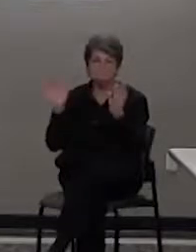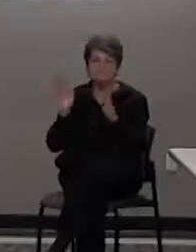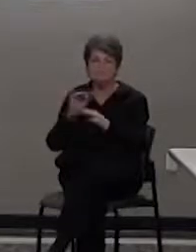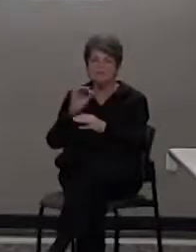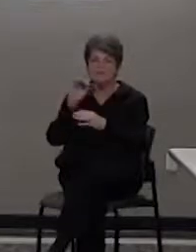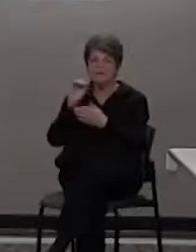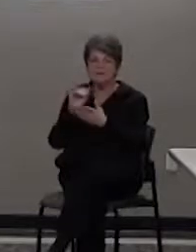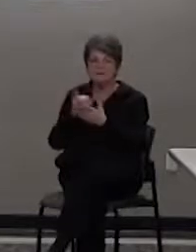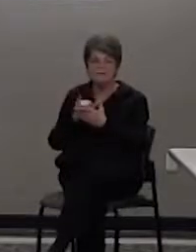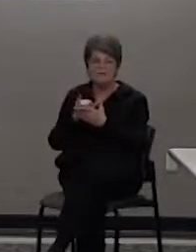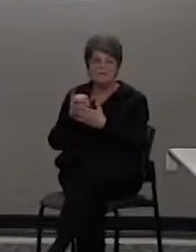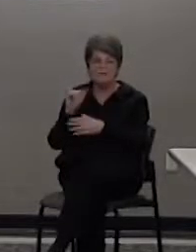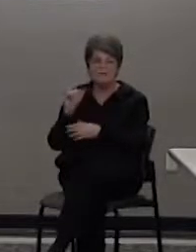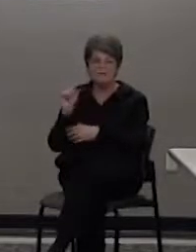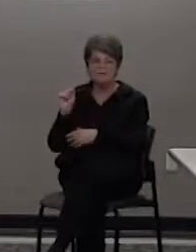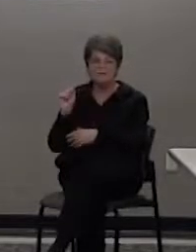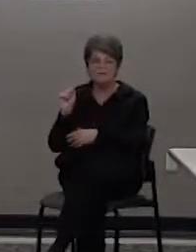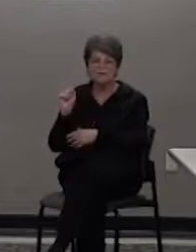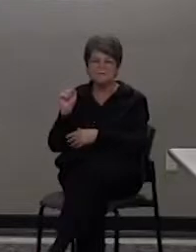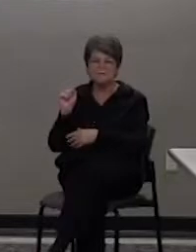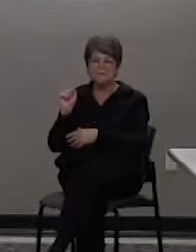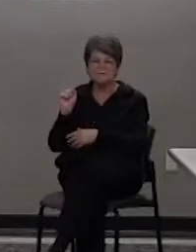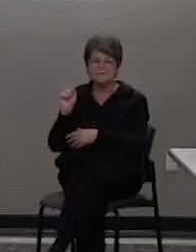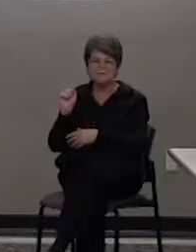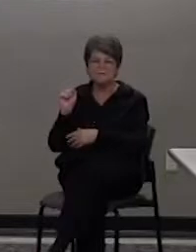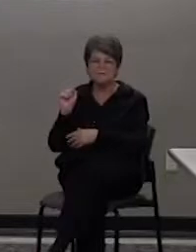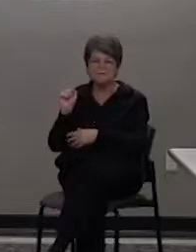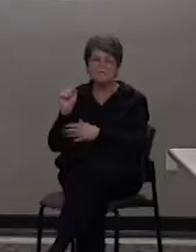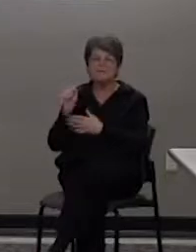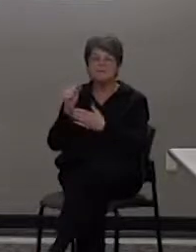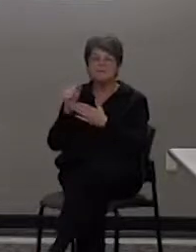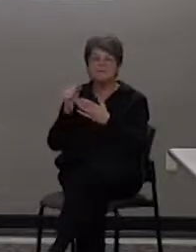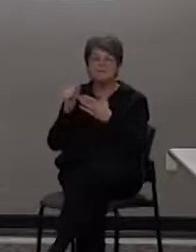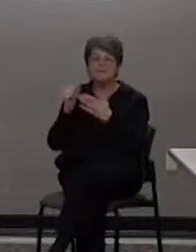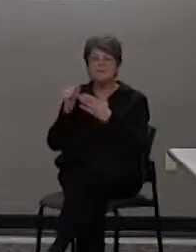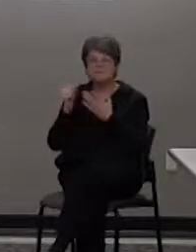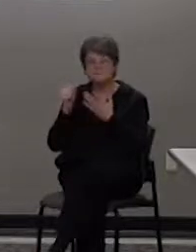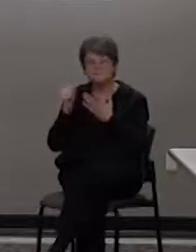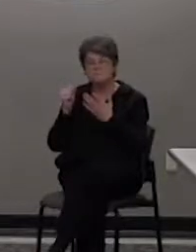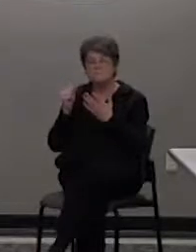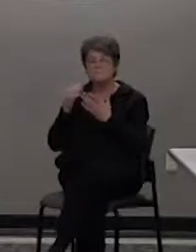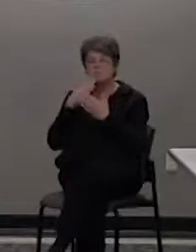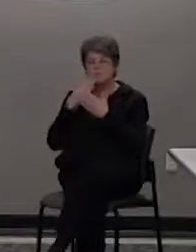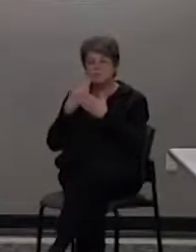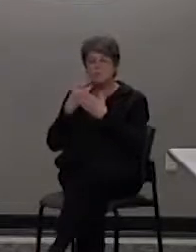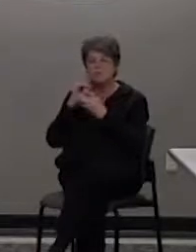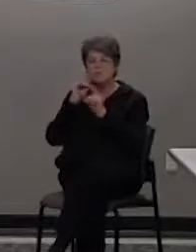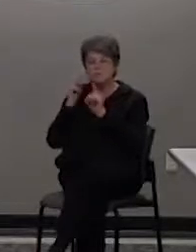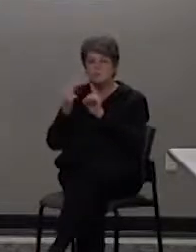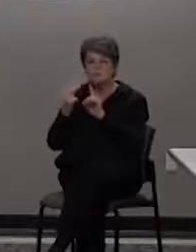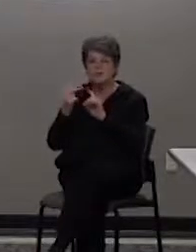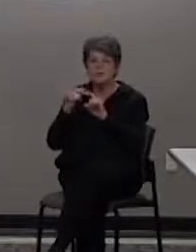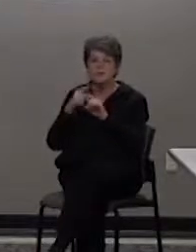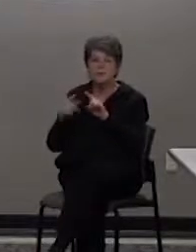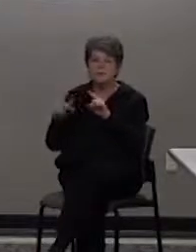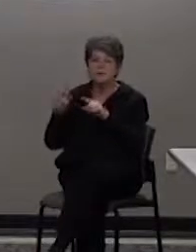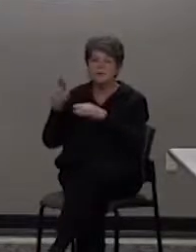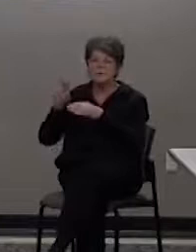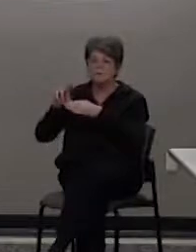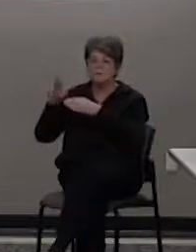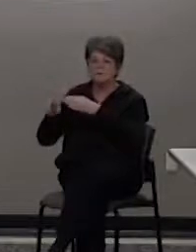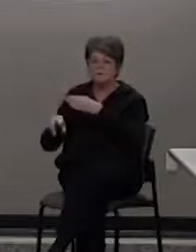And that is a valid perspective to have. You need to understand the ramifications of that